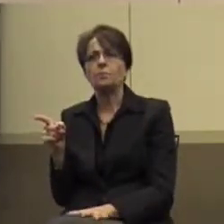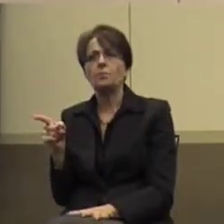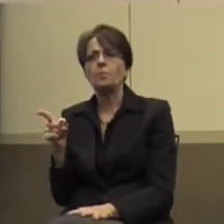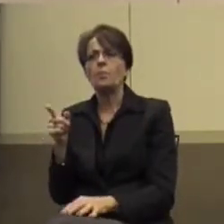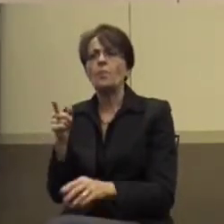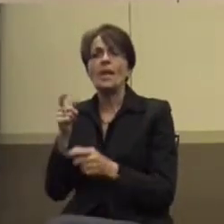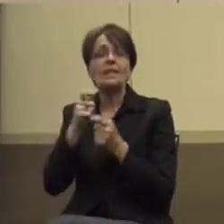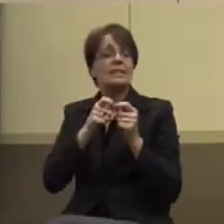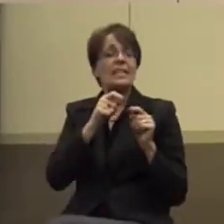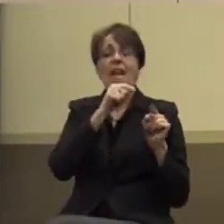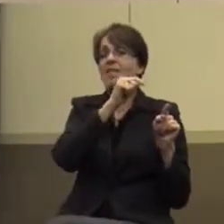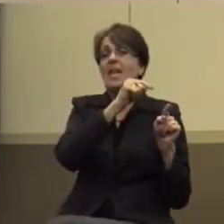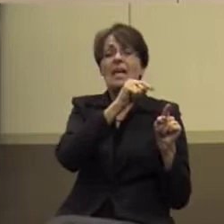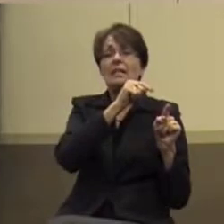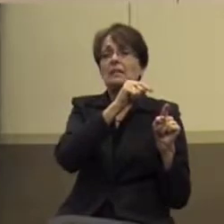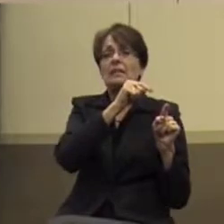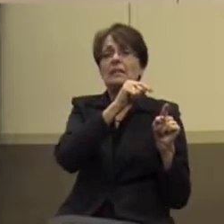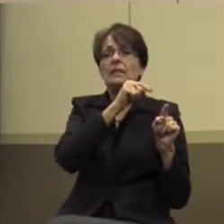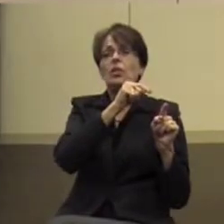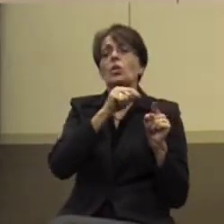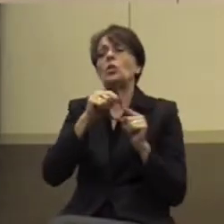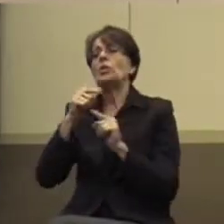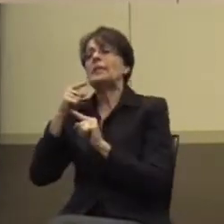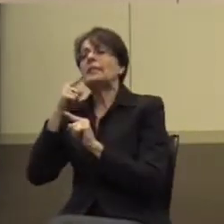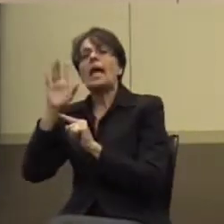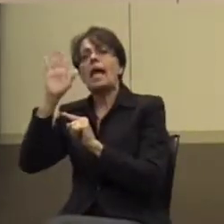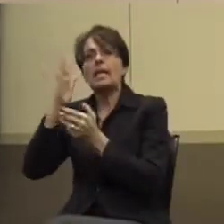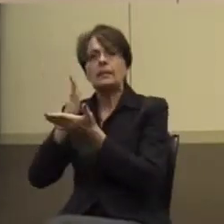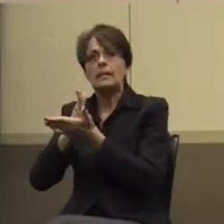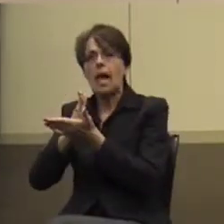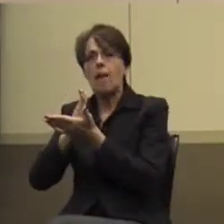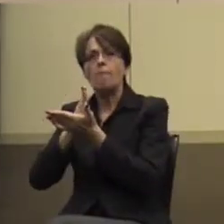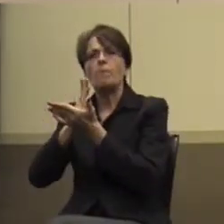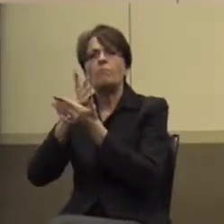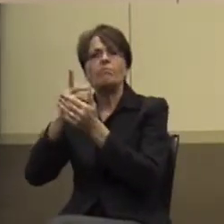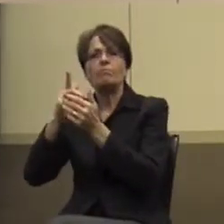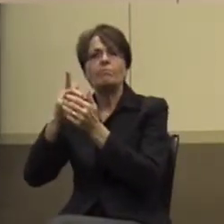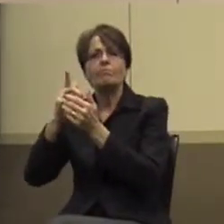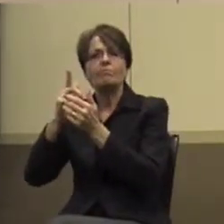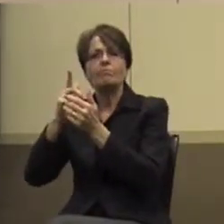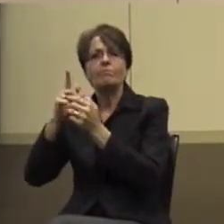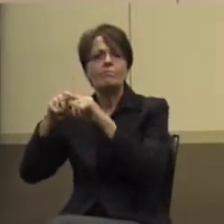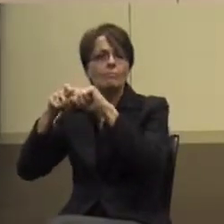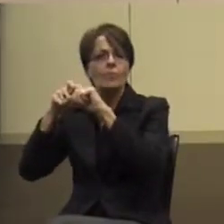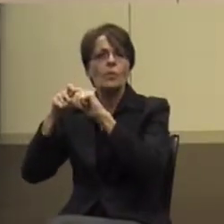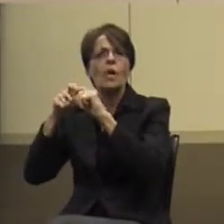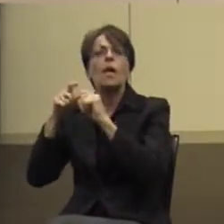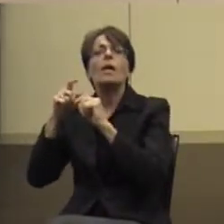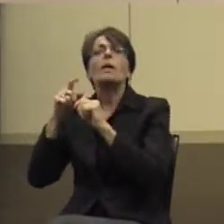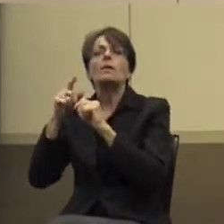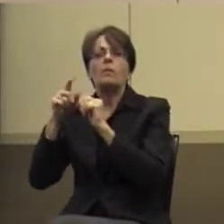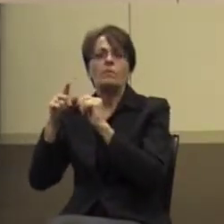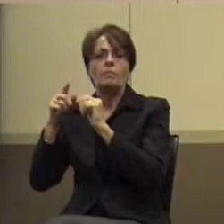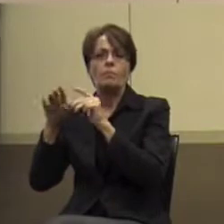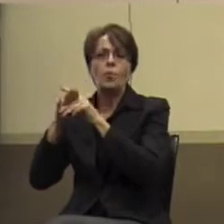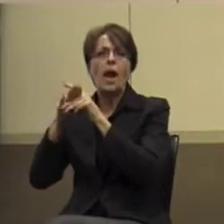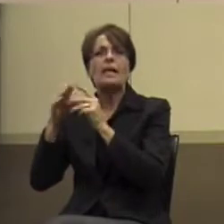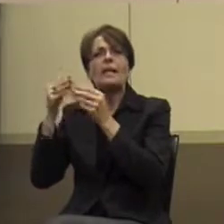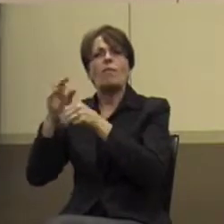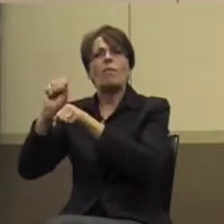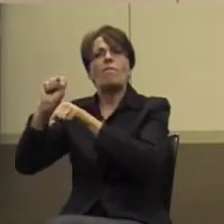to instead of this, to say stop or break, right? Trying to give her some functional language to do